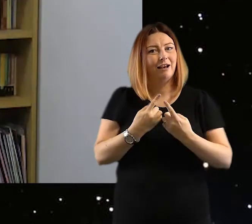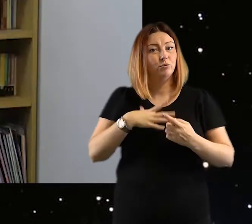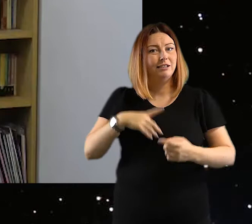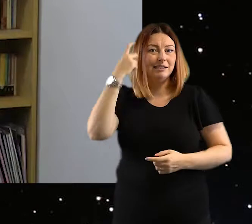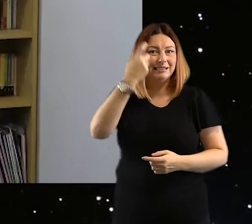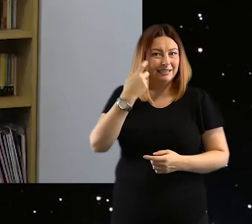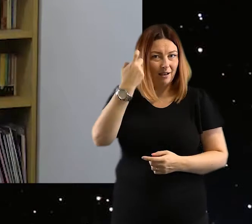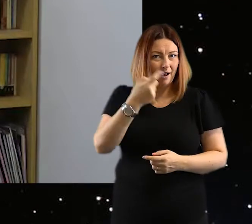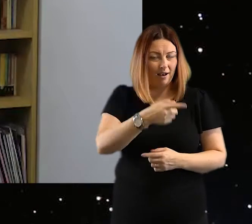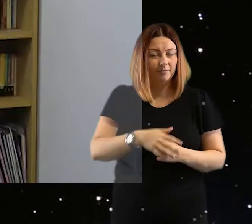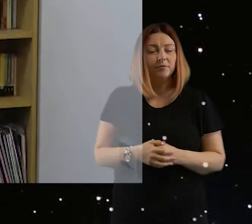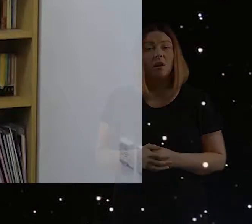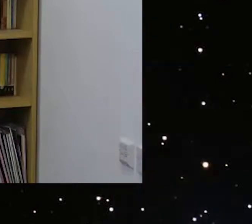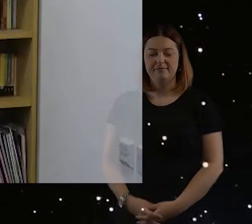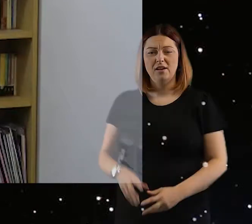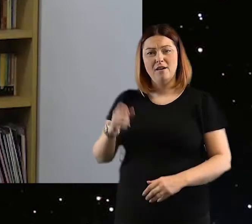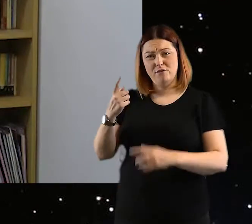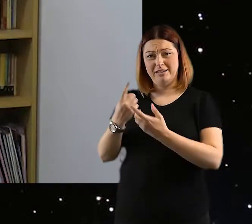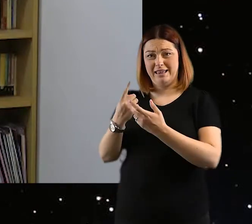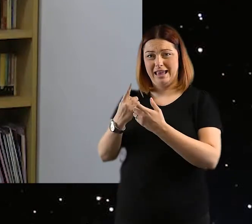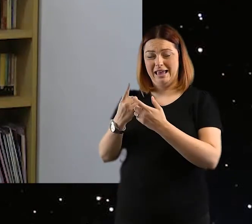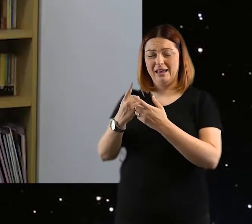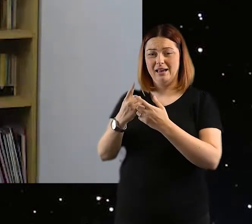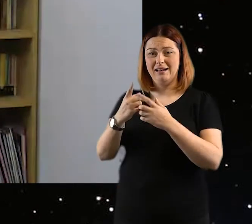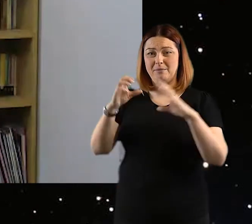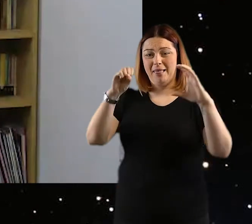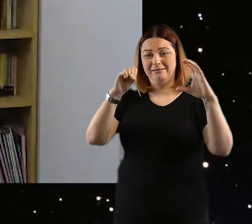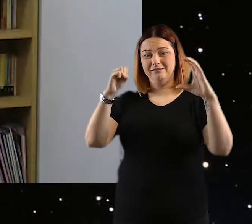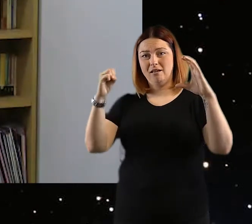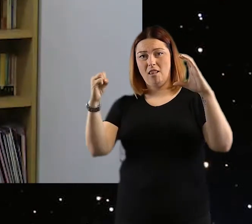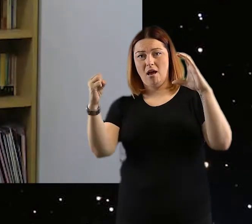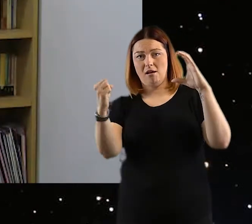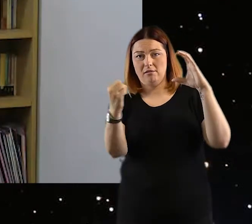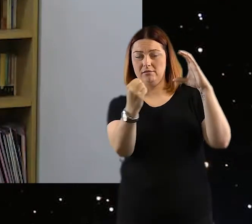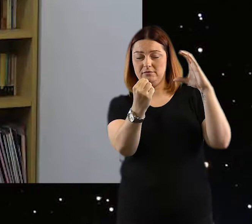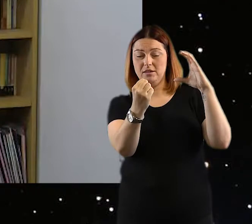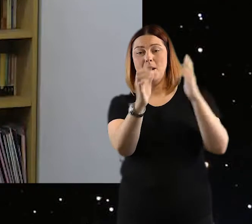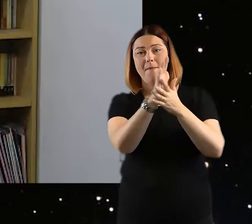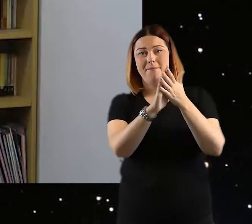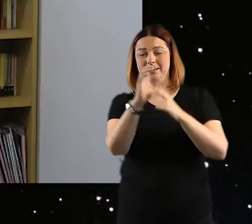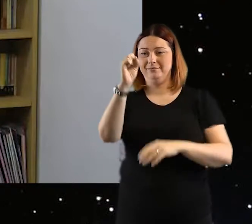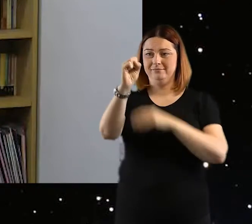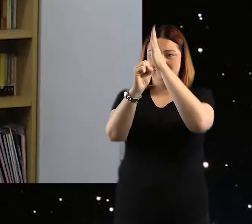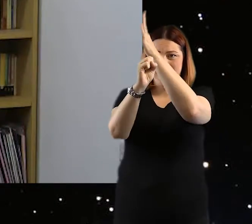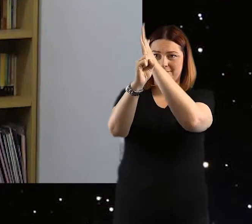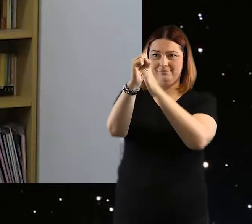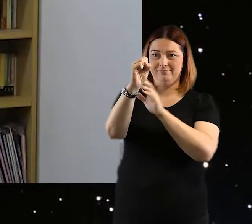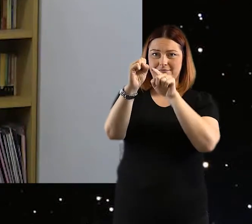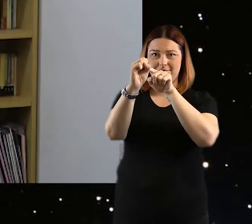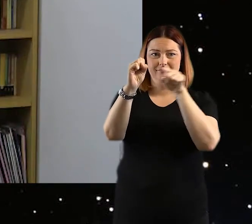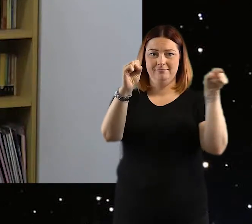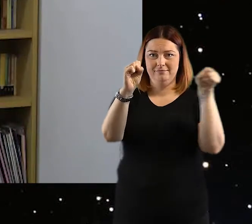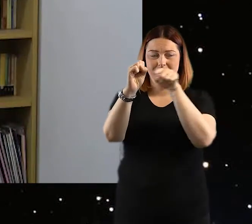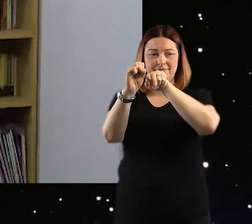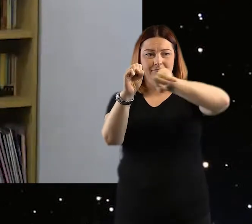factors that go into this issue, but you have to consider. So the first thing is these planets will be tidally locked. So one side of the